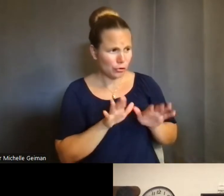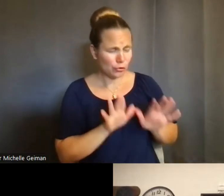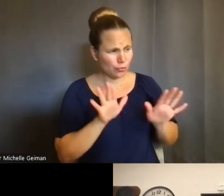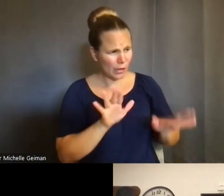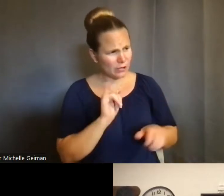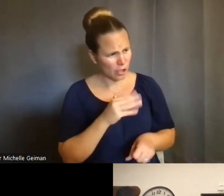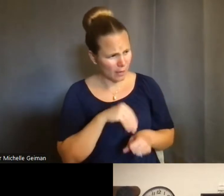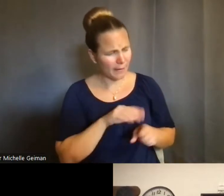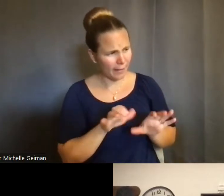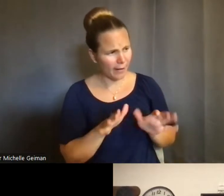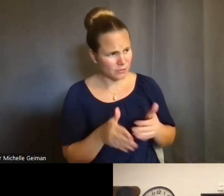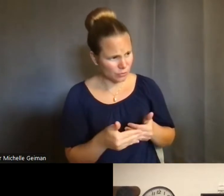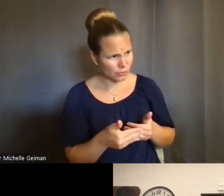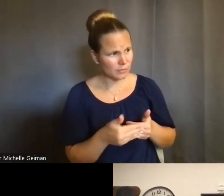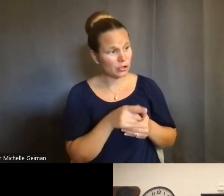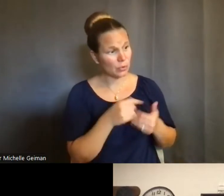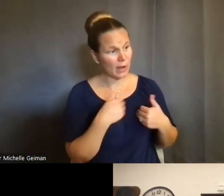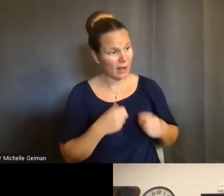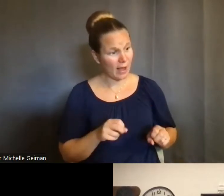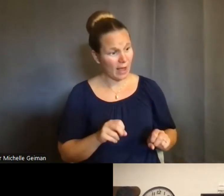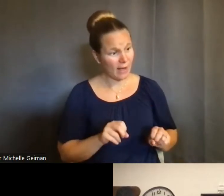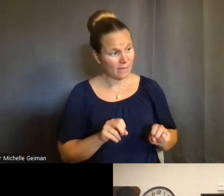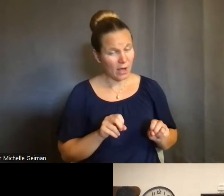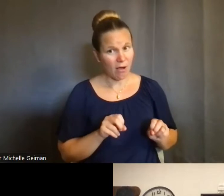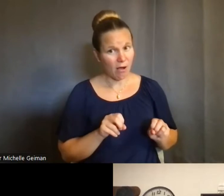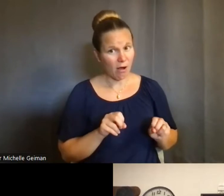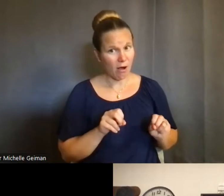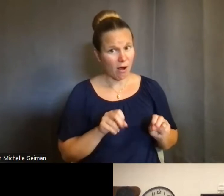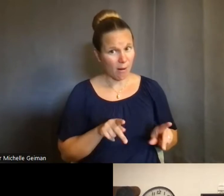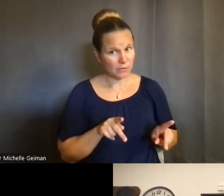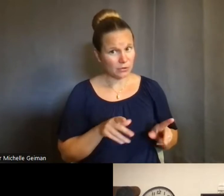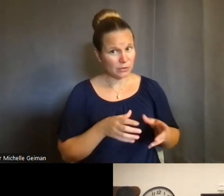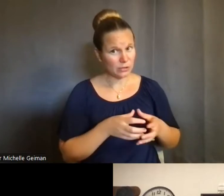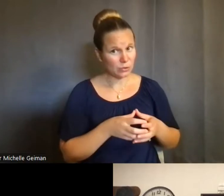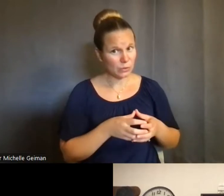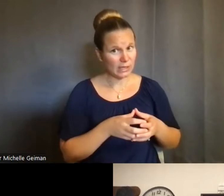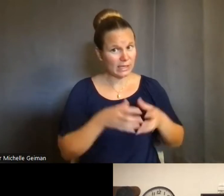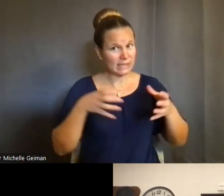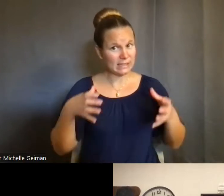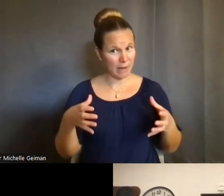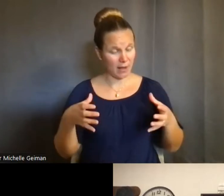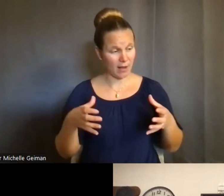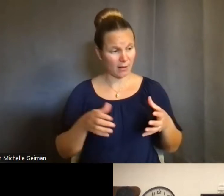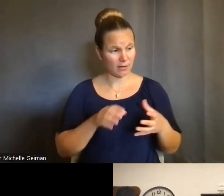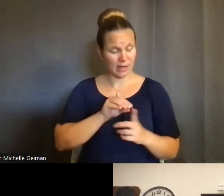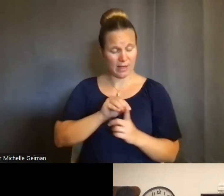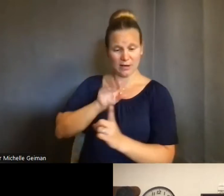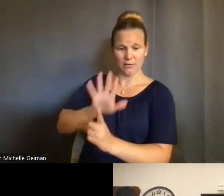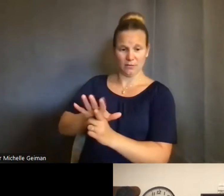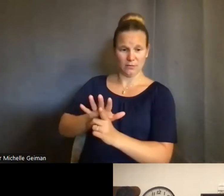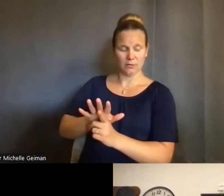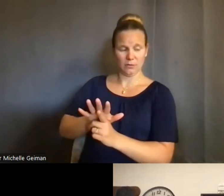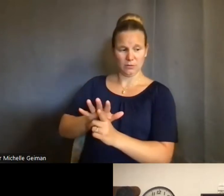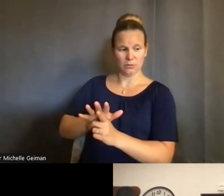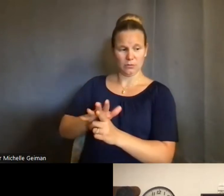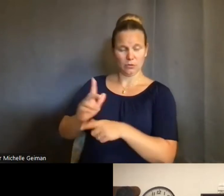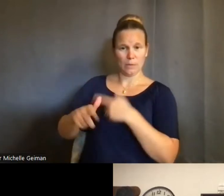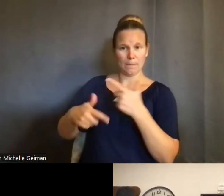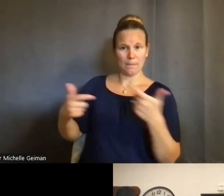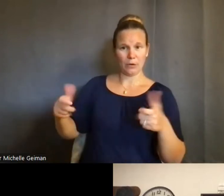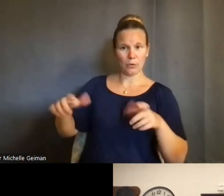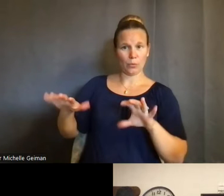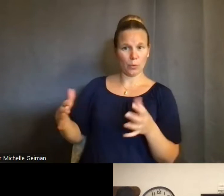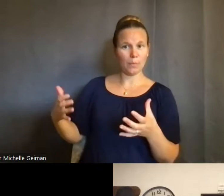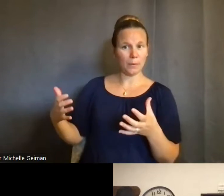classroom, right? And you have an opportunity to expand that influence to a broader audience, to a broader scheme, so to